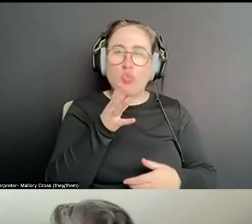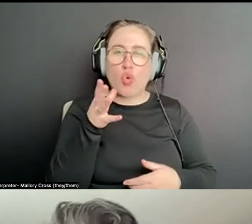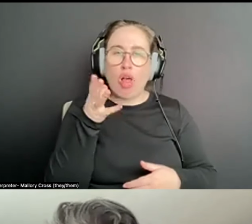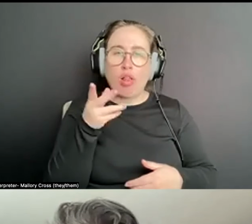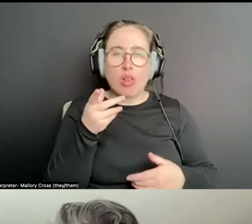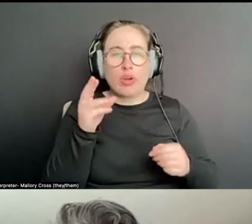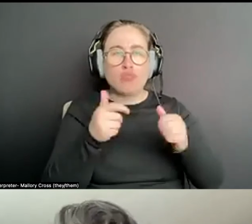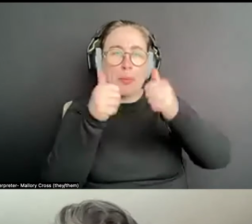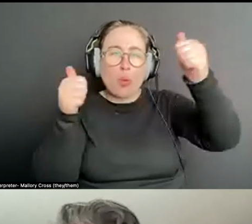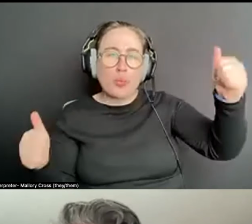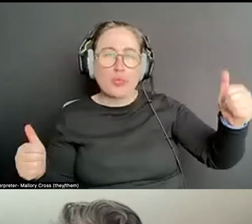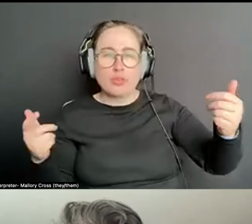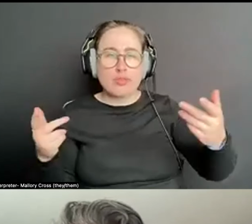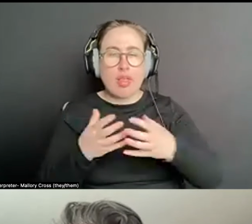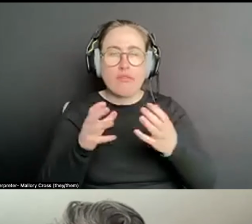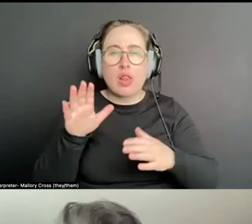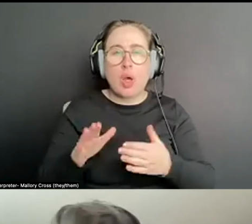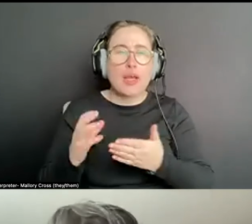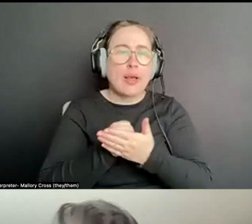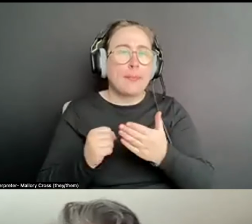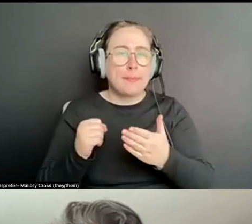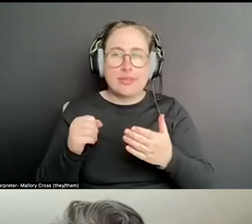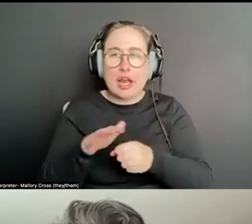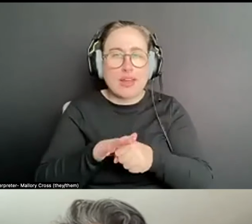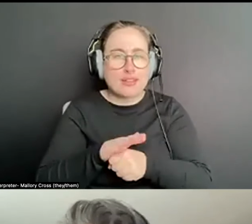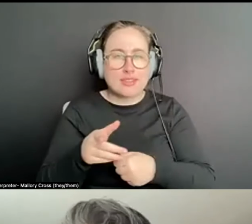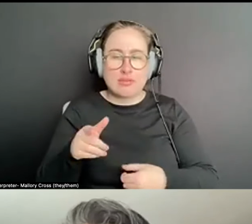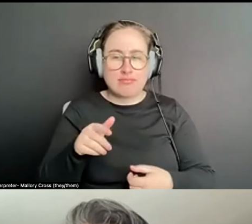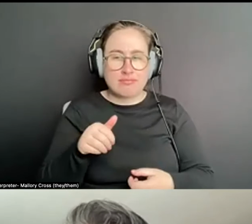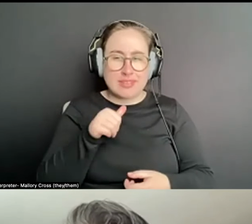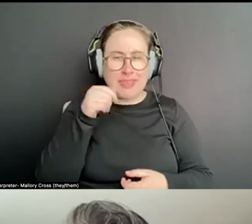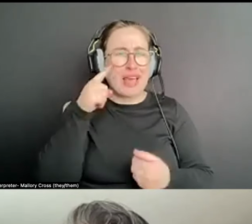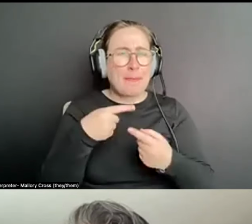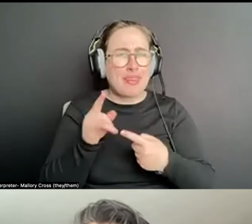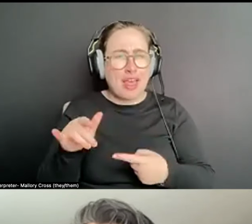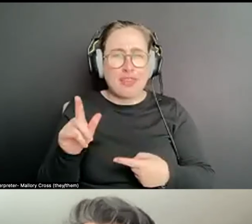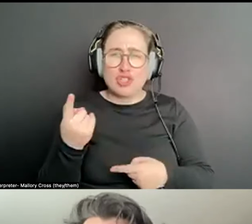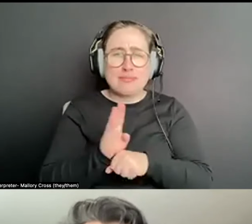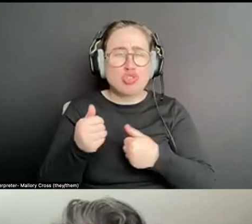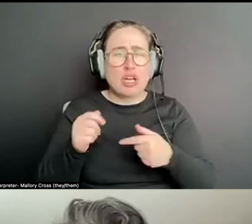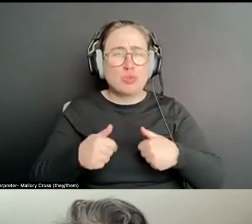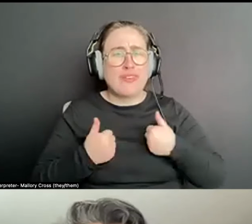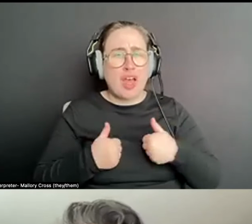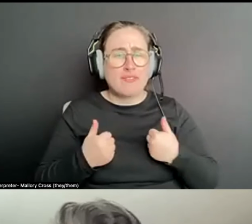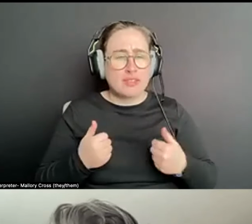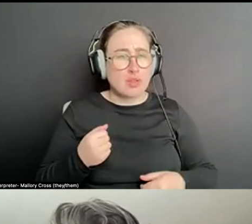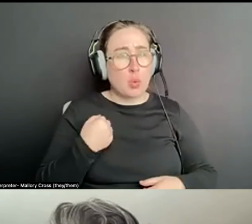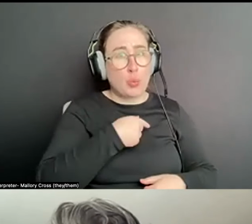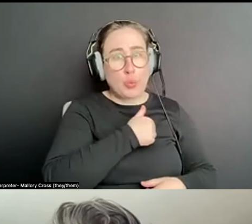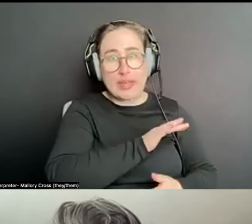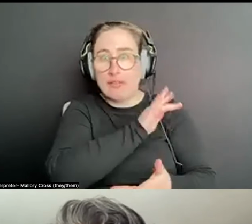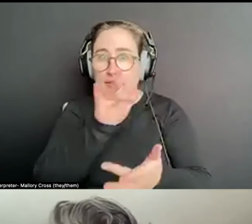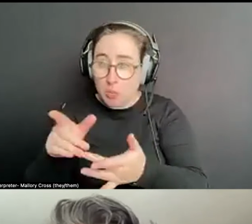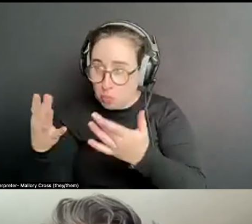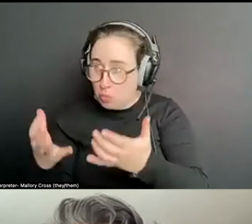areas, a lot of low income areas down here, a lot of folks don't think about this kind of stuff. You know, they're busy trying to survive. And so us being able to go to them is huge. And